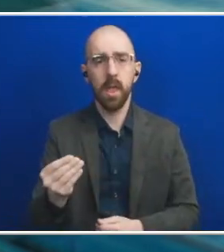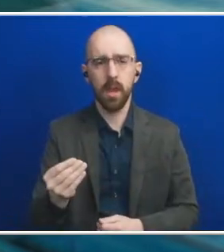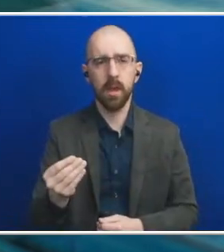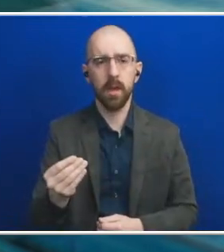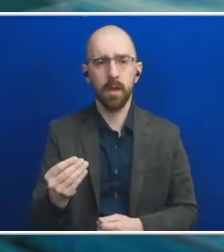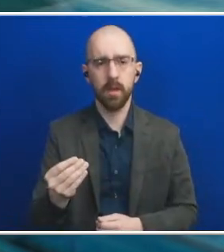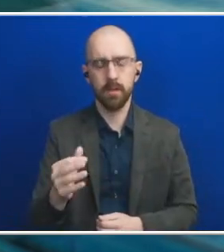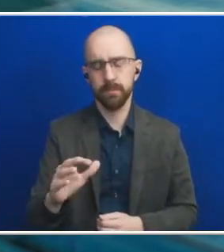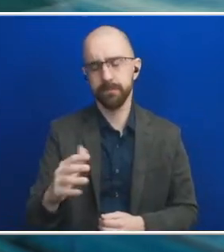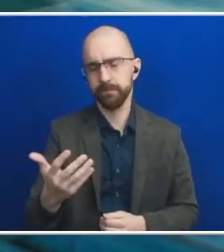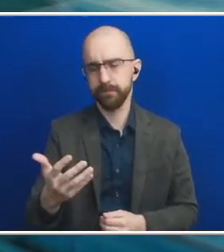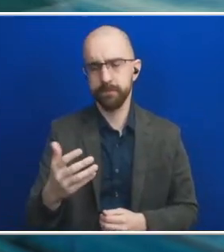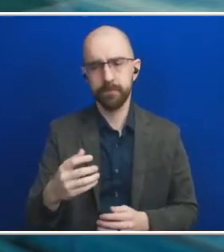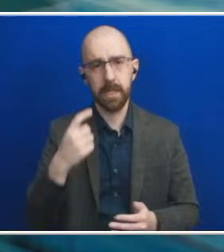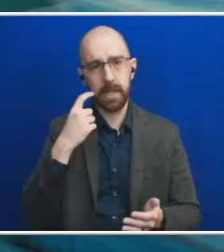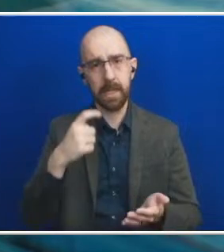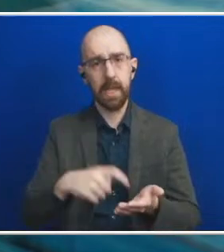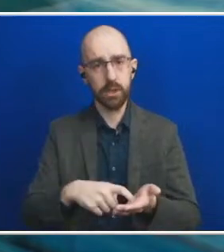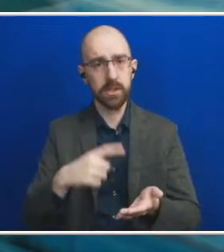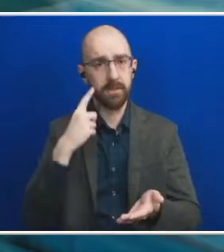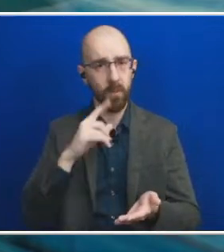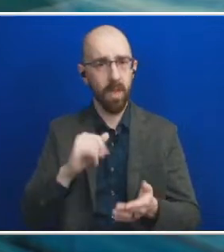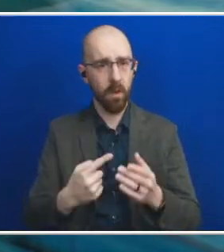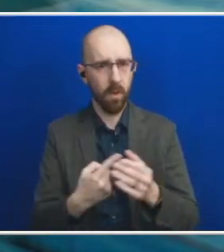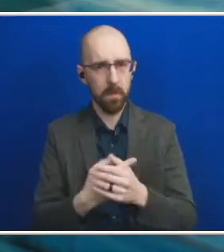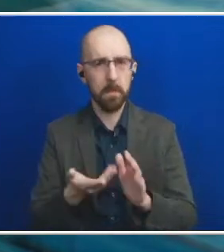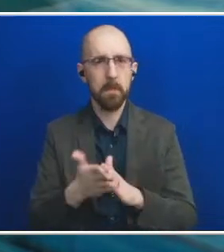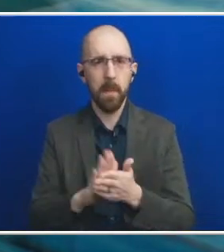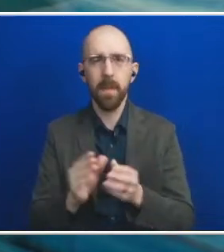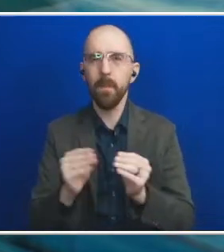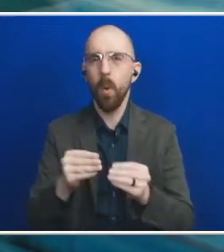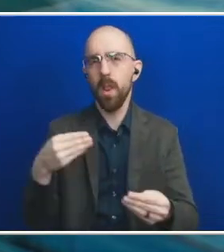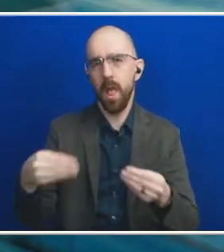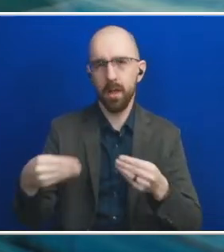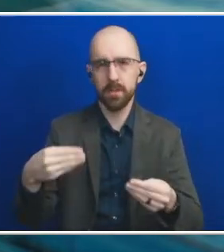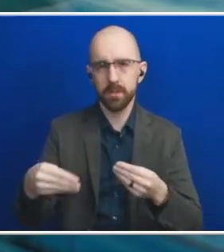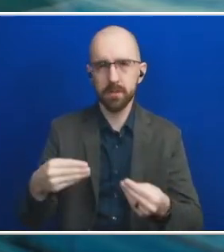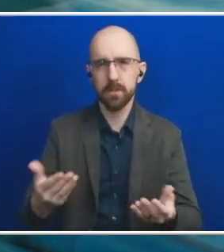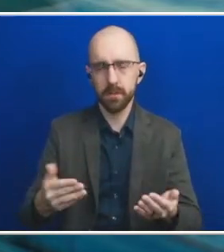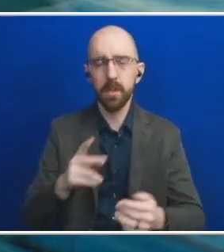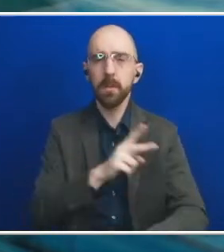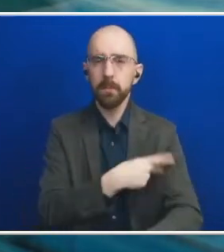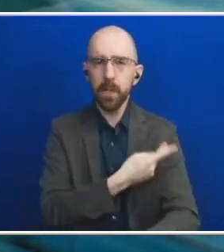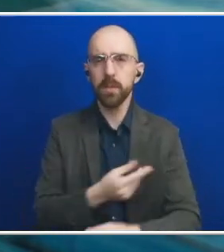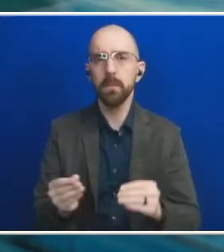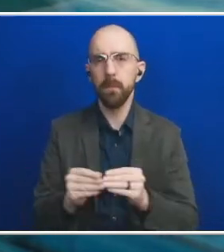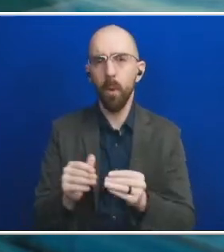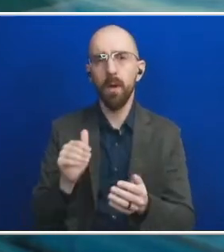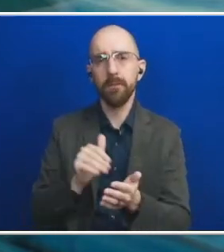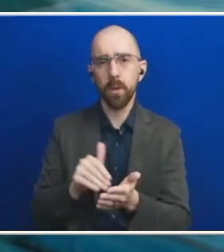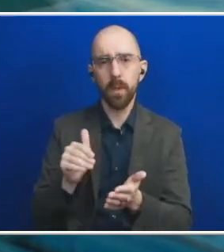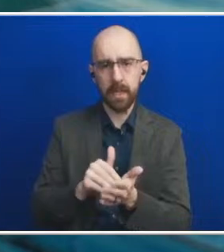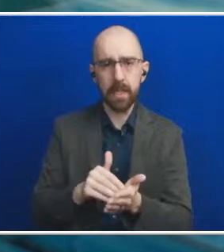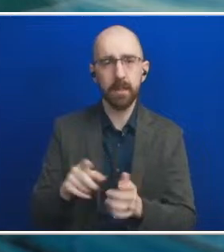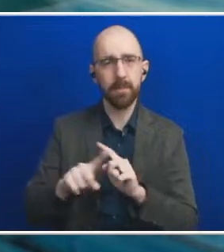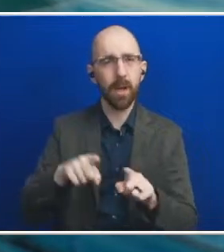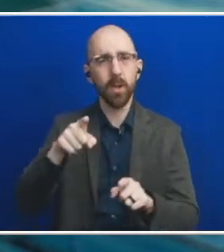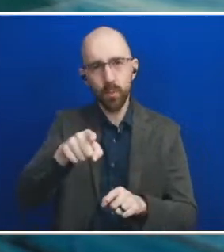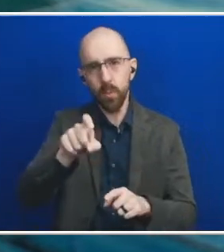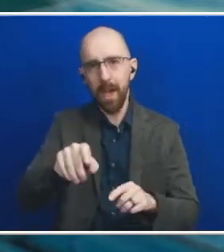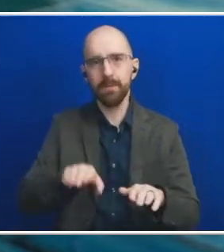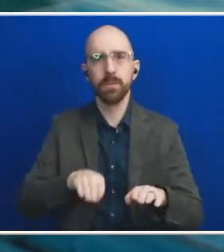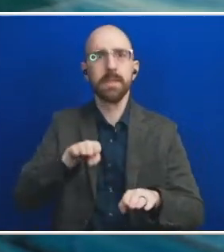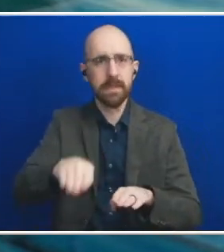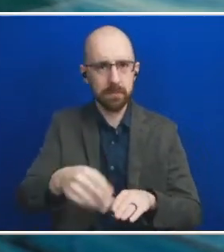indications for getting a colonoscopy are becoming a lot more lax now. Patients are getting them a lot more frequently, but you got to make that step to get in to see the doctor. As I